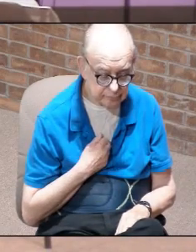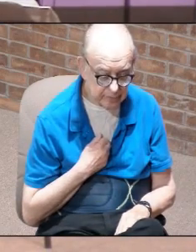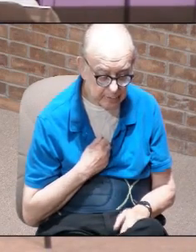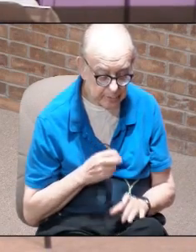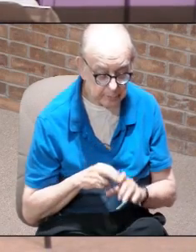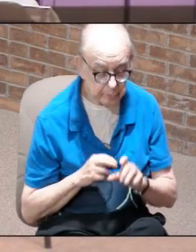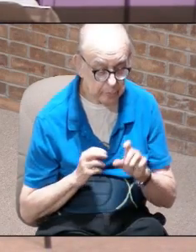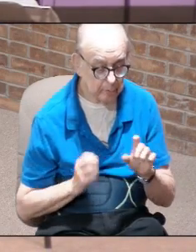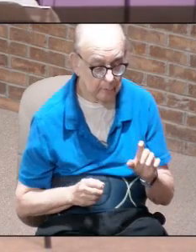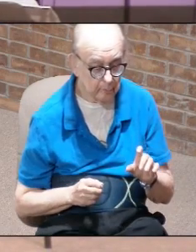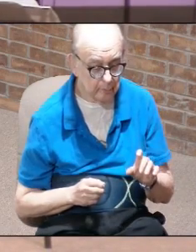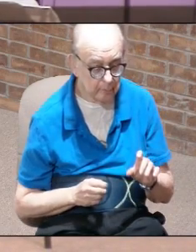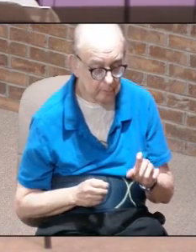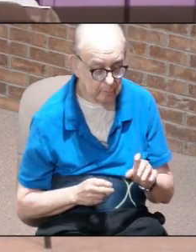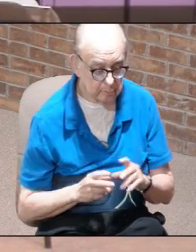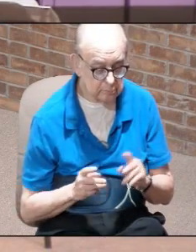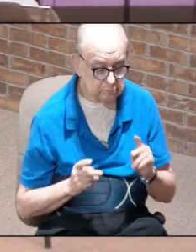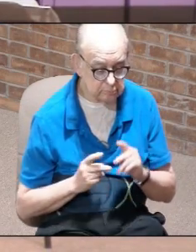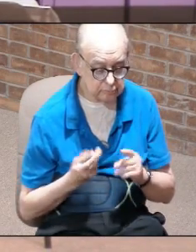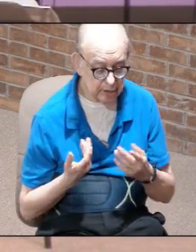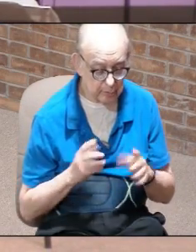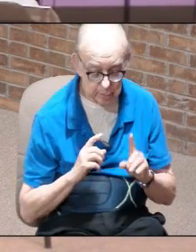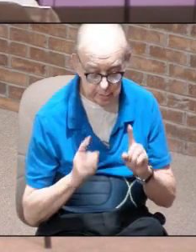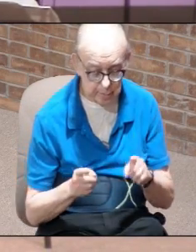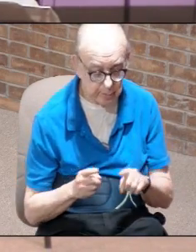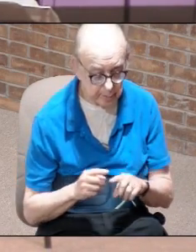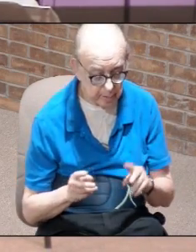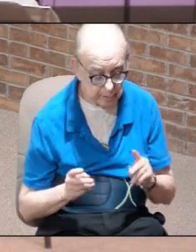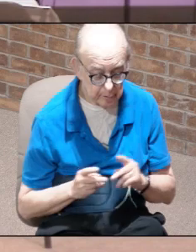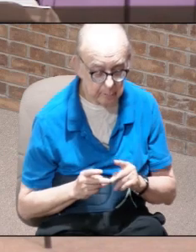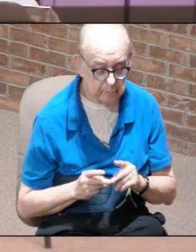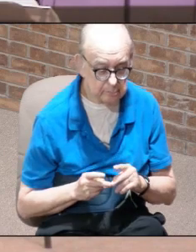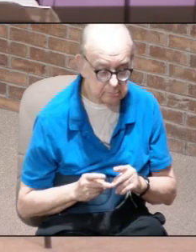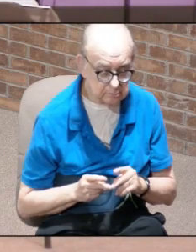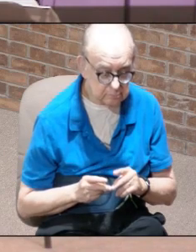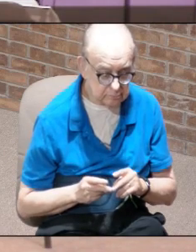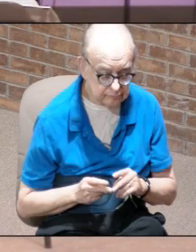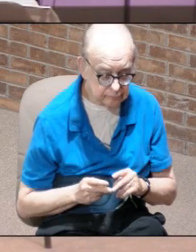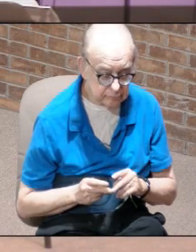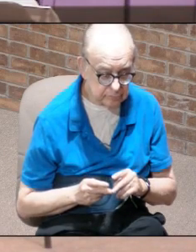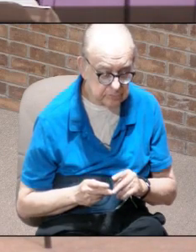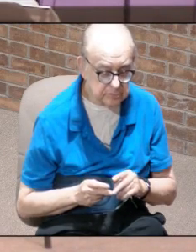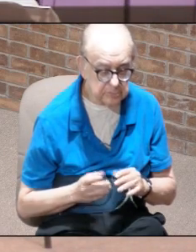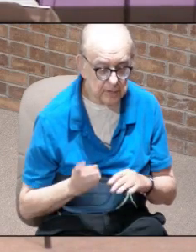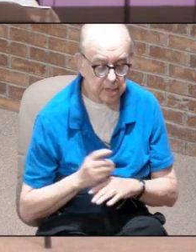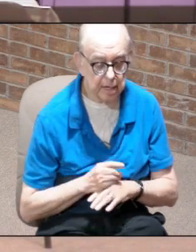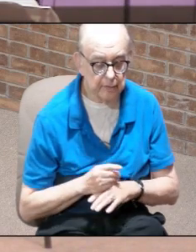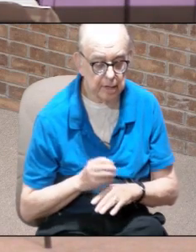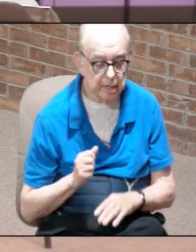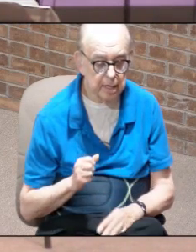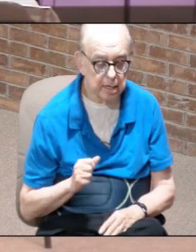slipping back into a place that I don't want to go to, and that is negativity.